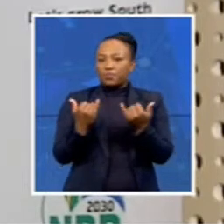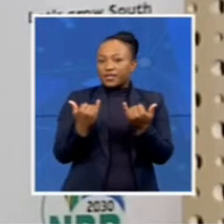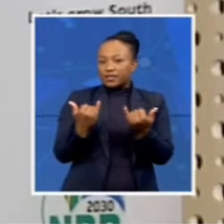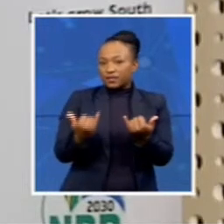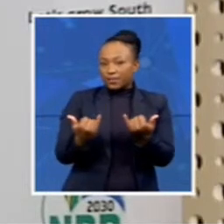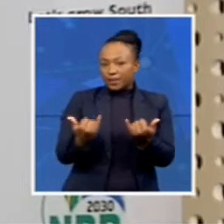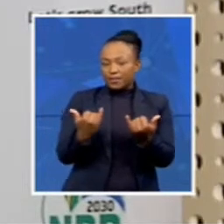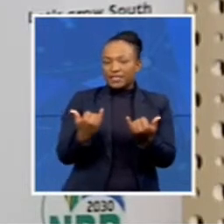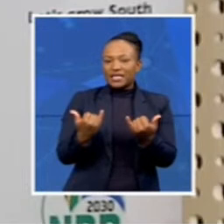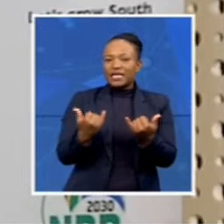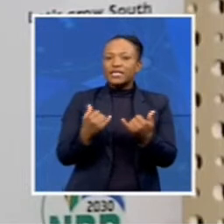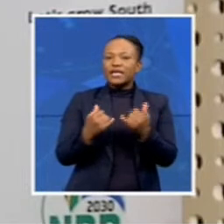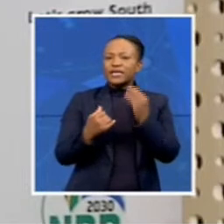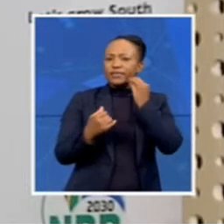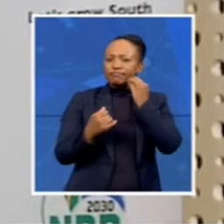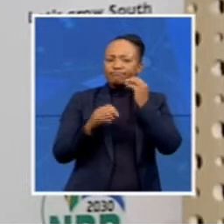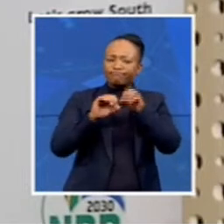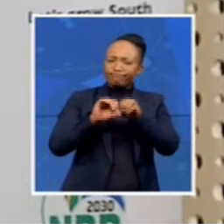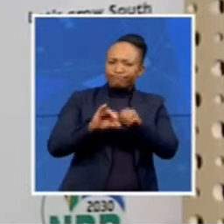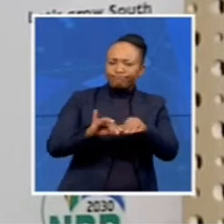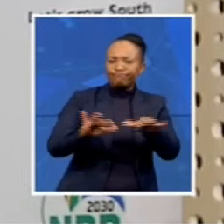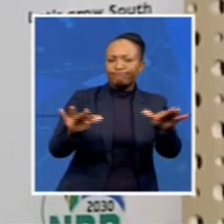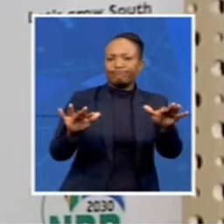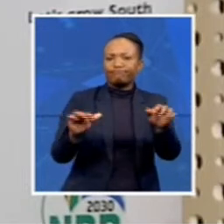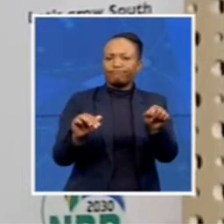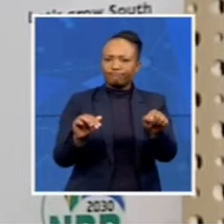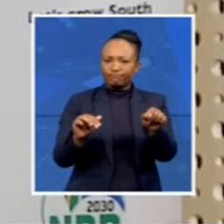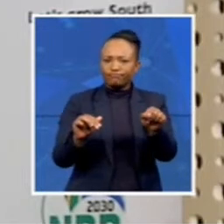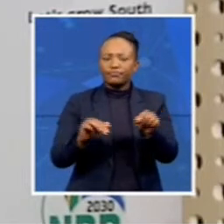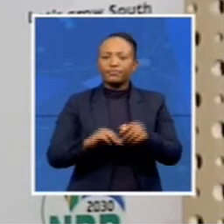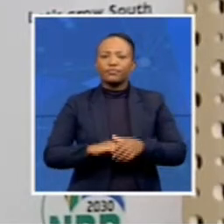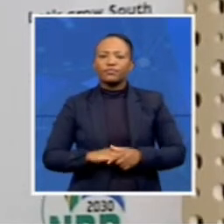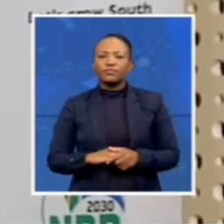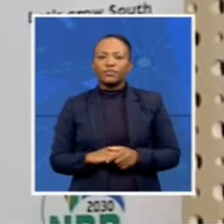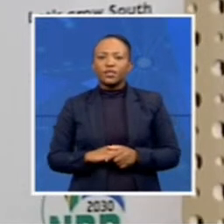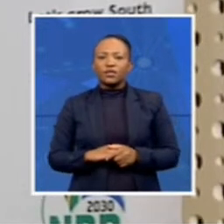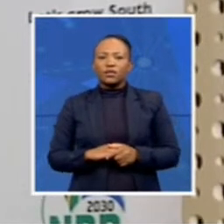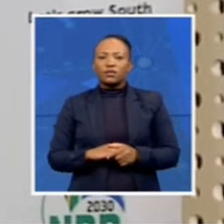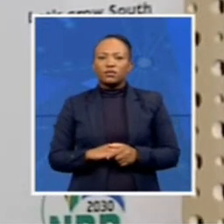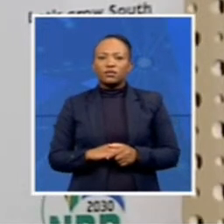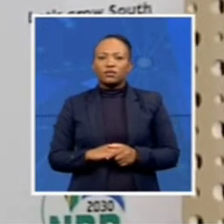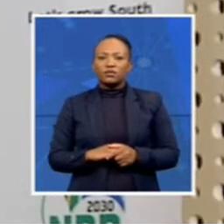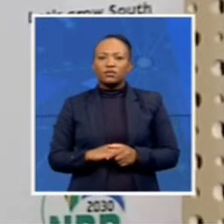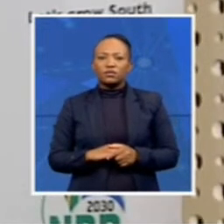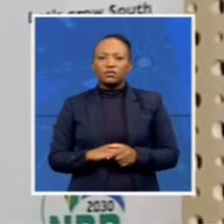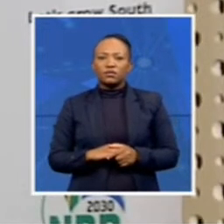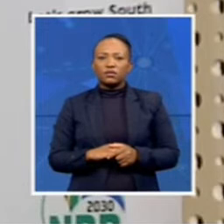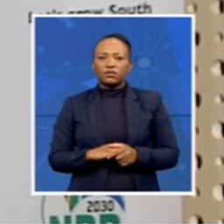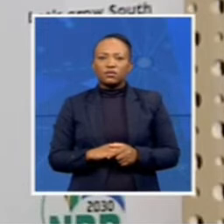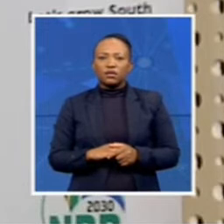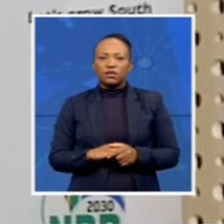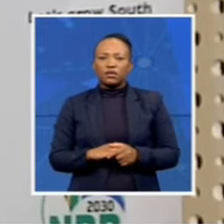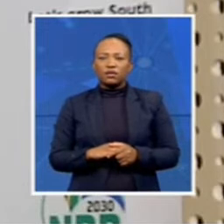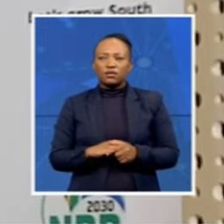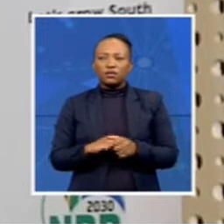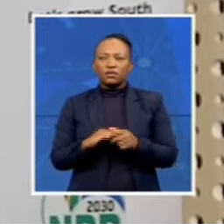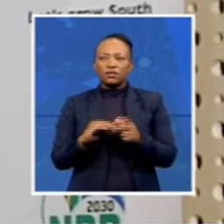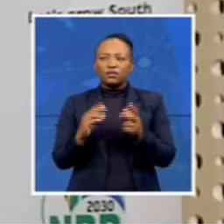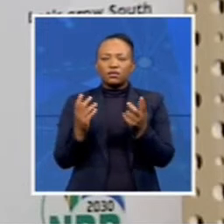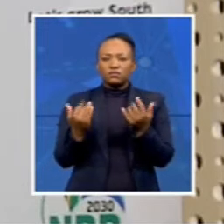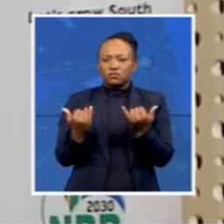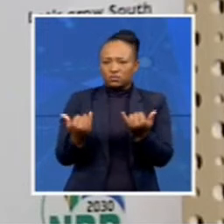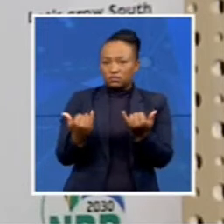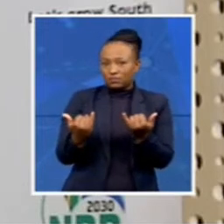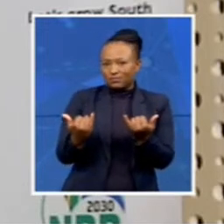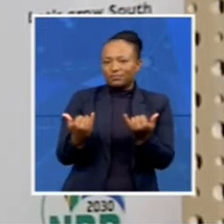the years, the Water Research Commission has continued to strive to become a global knowledge and South